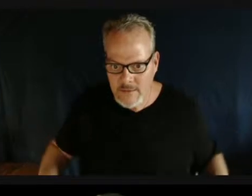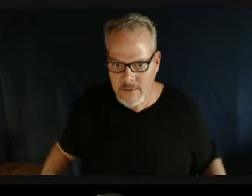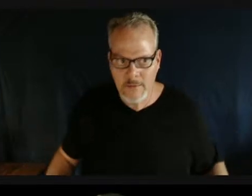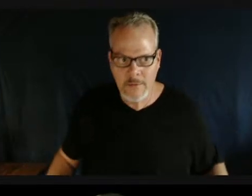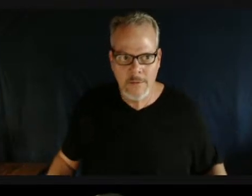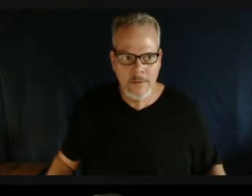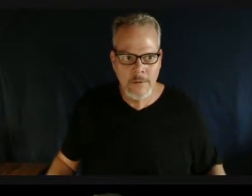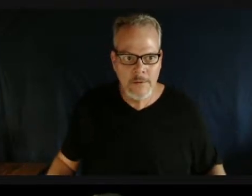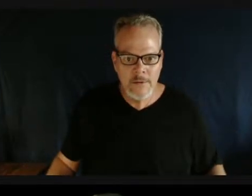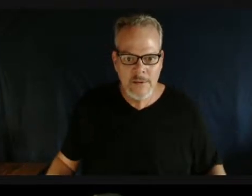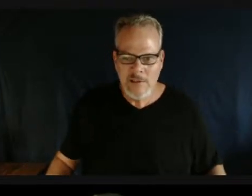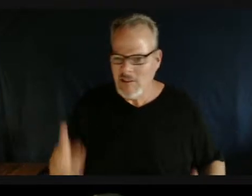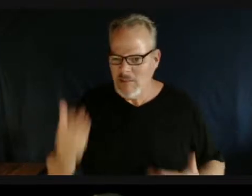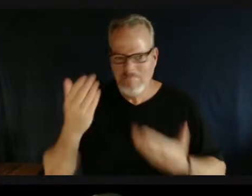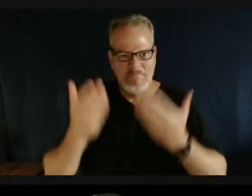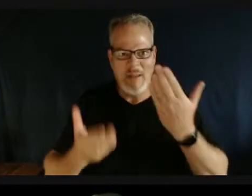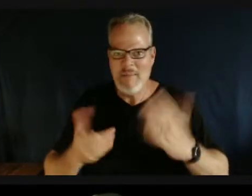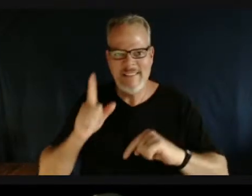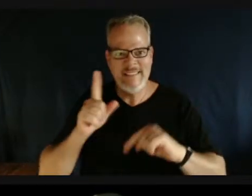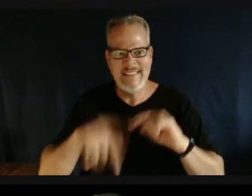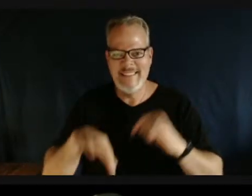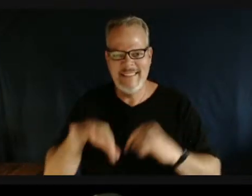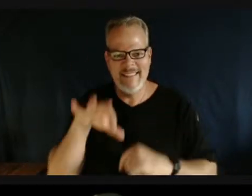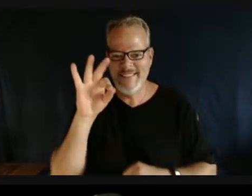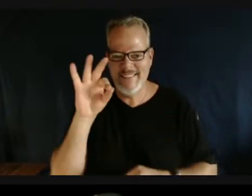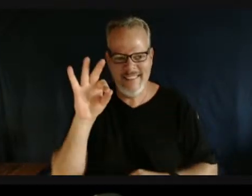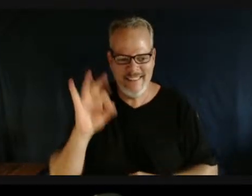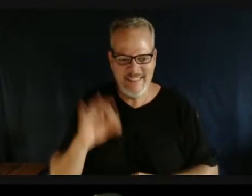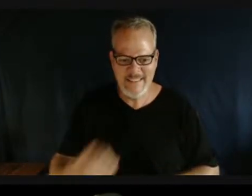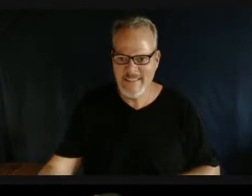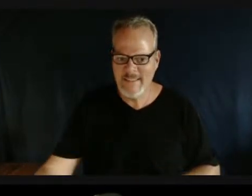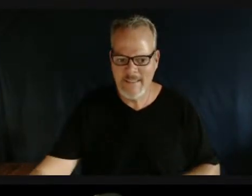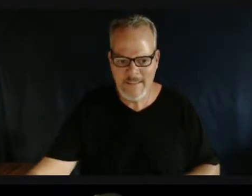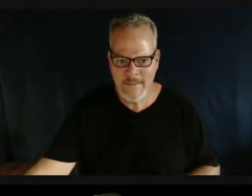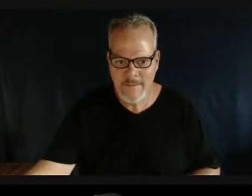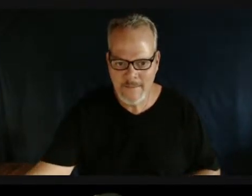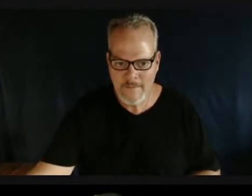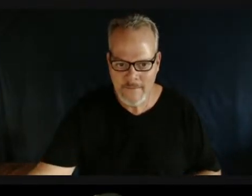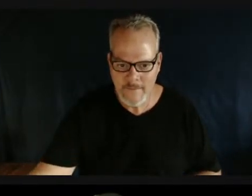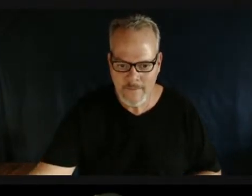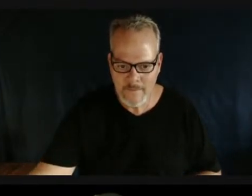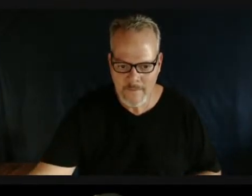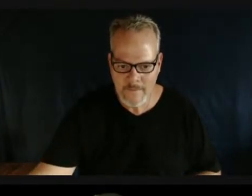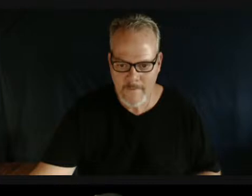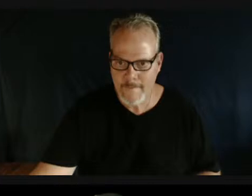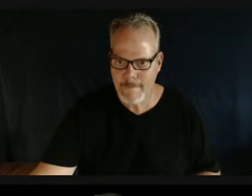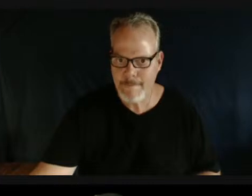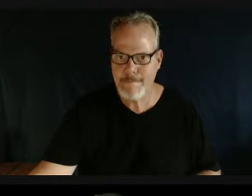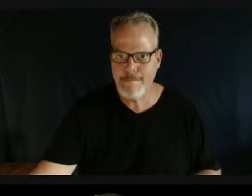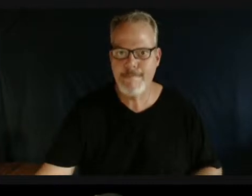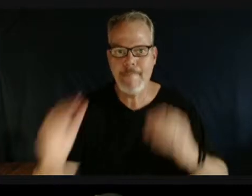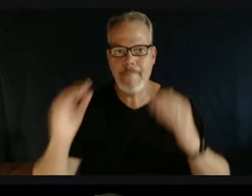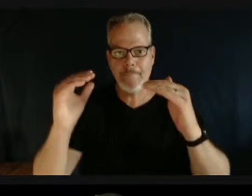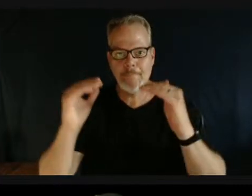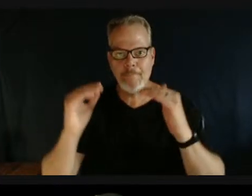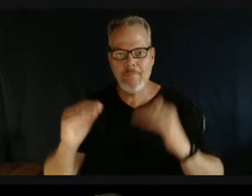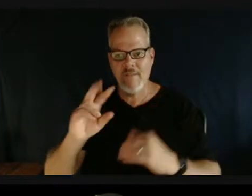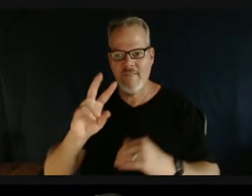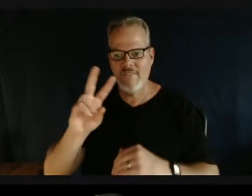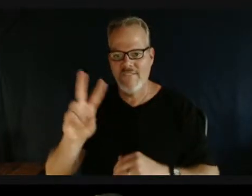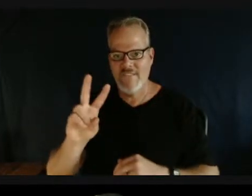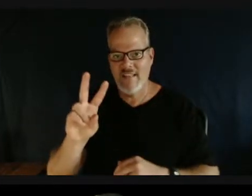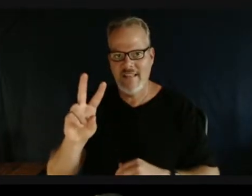Or maybe I can't. Maybe it's not on here. All right, go to the next one, V2. There it is, more zoomed